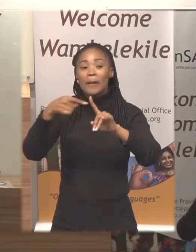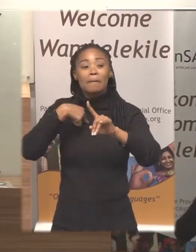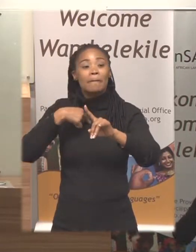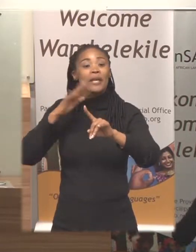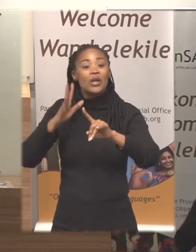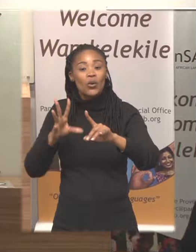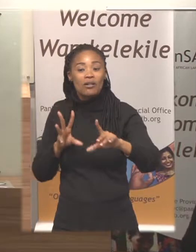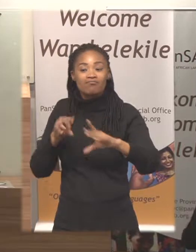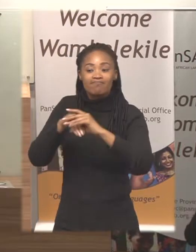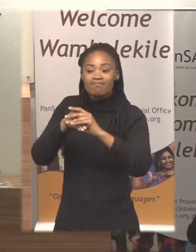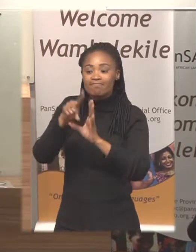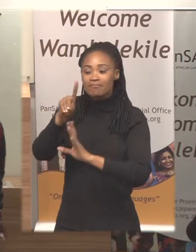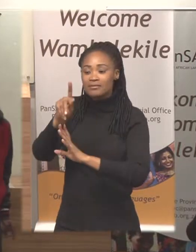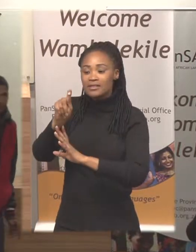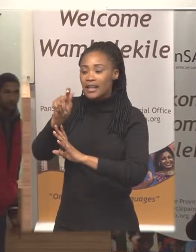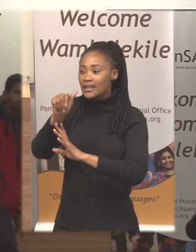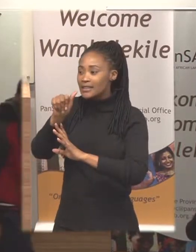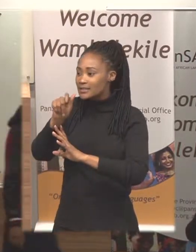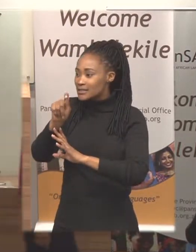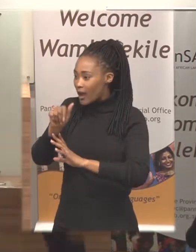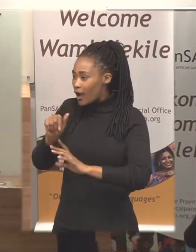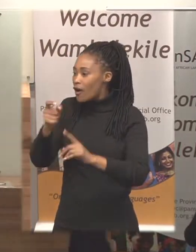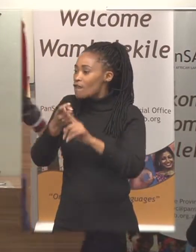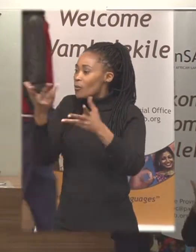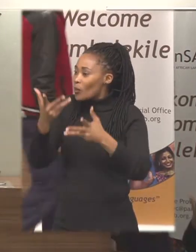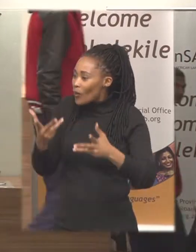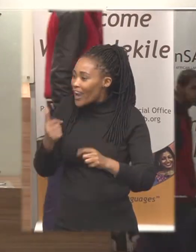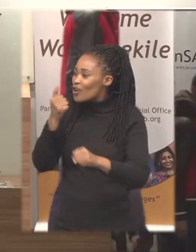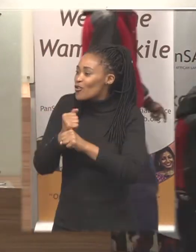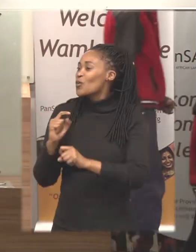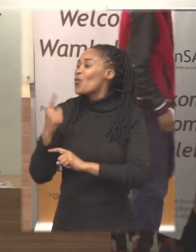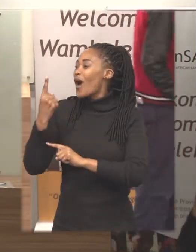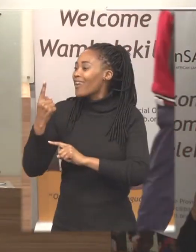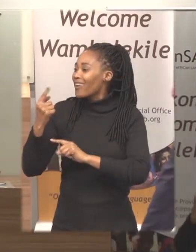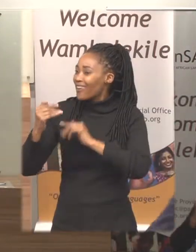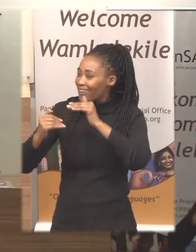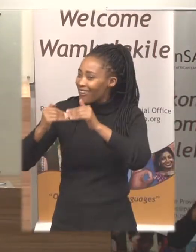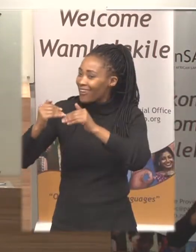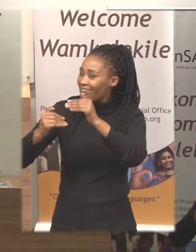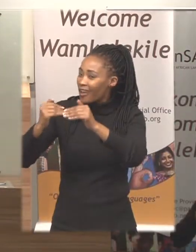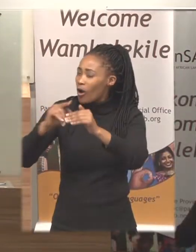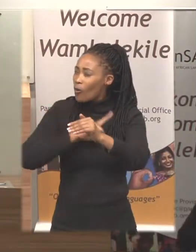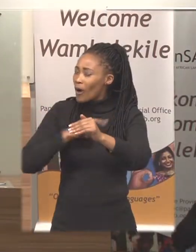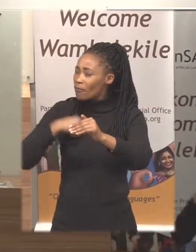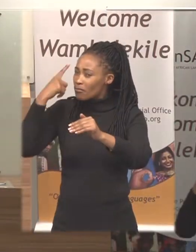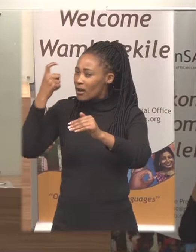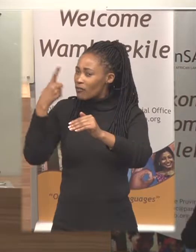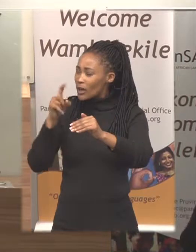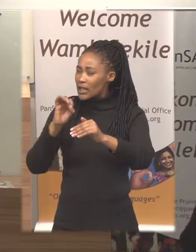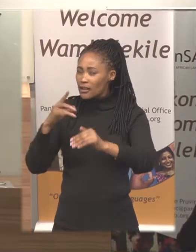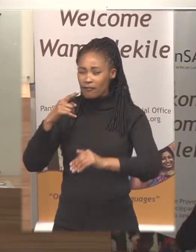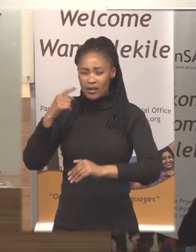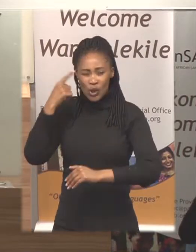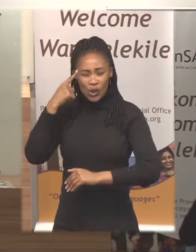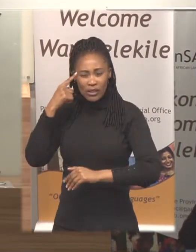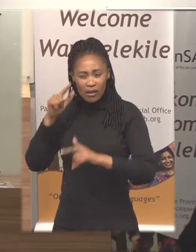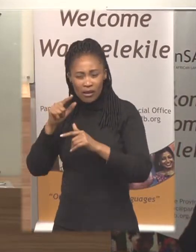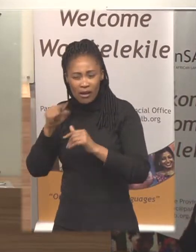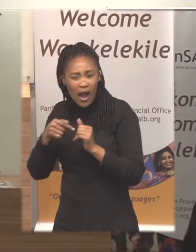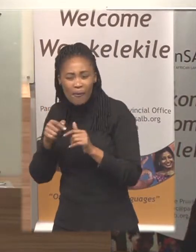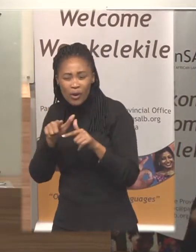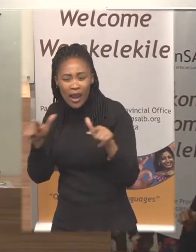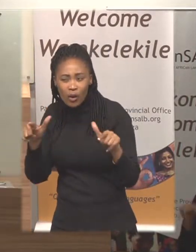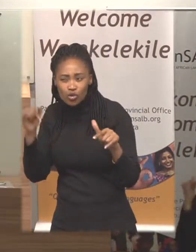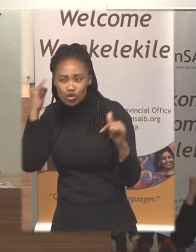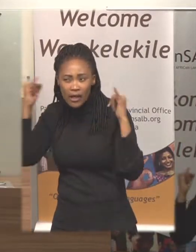1 classrooms up through the system, because I do believe that when we're thinking about language ideologies, we can't